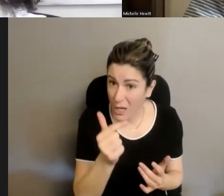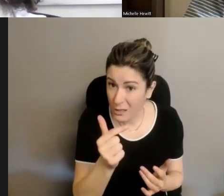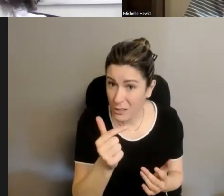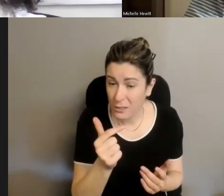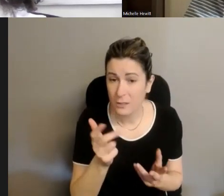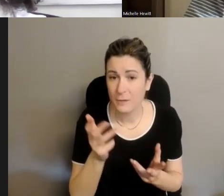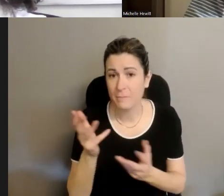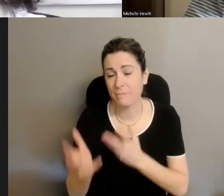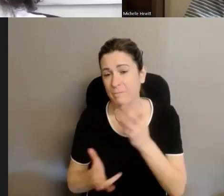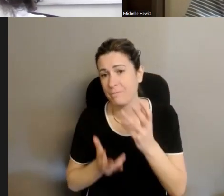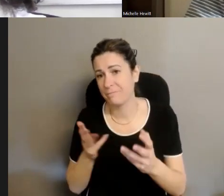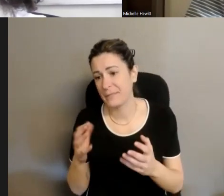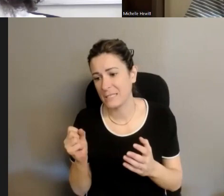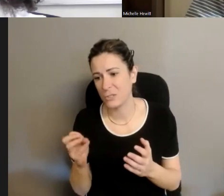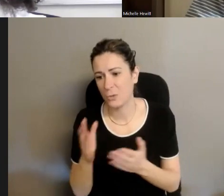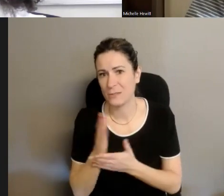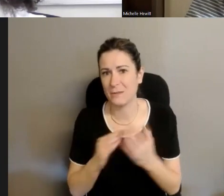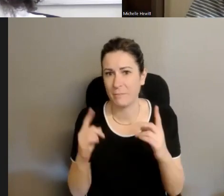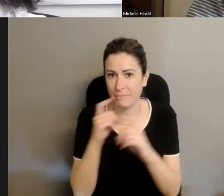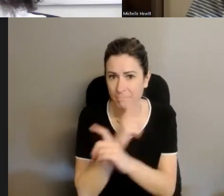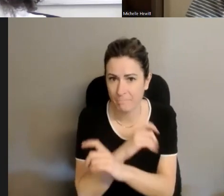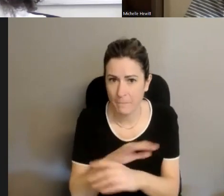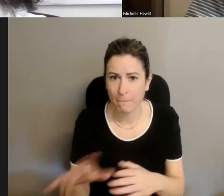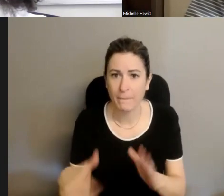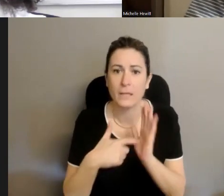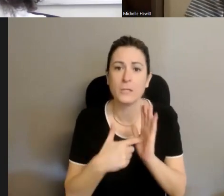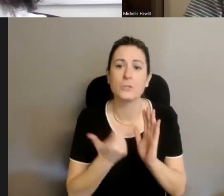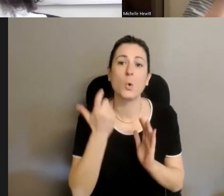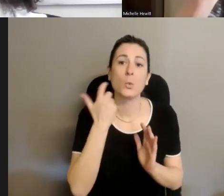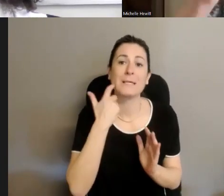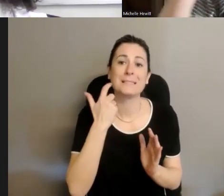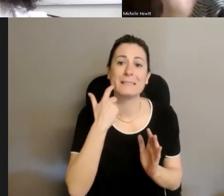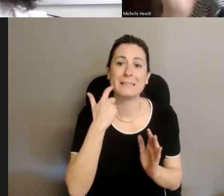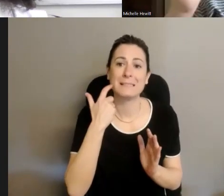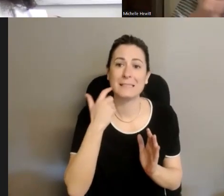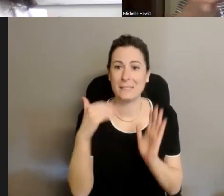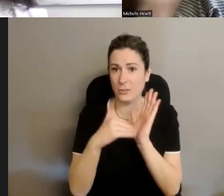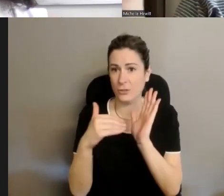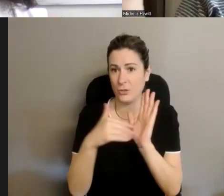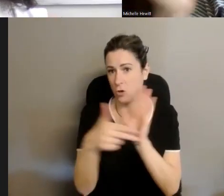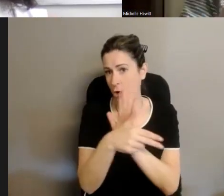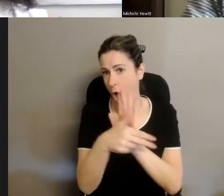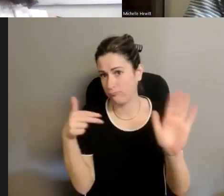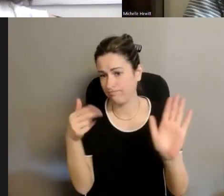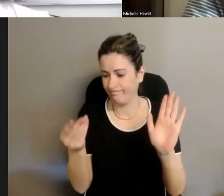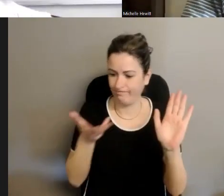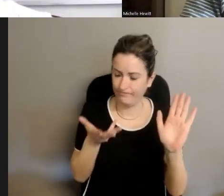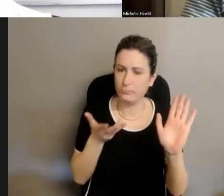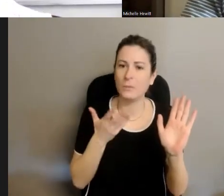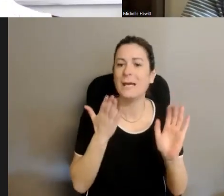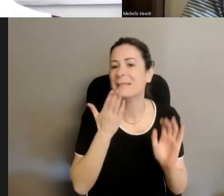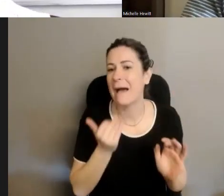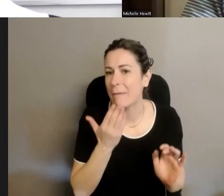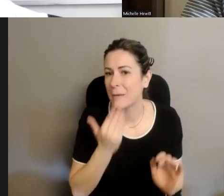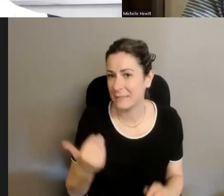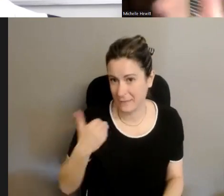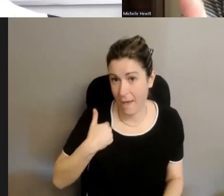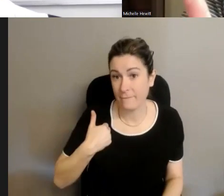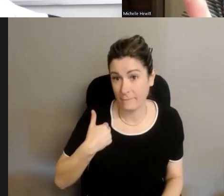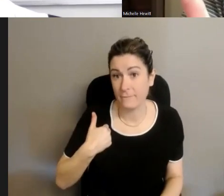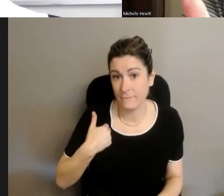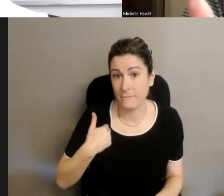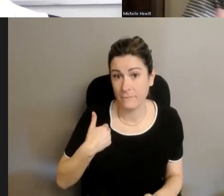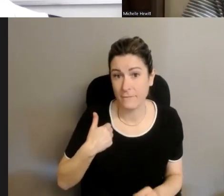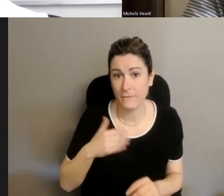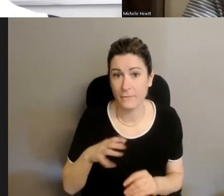I'm somebody recently diagnosed as diabetic, and every new door, right, it gives me a light